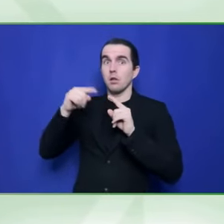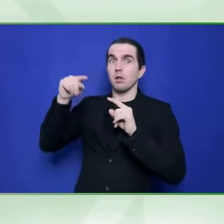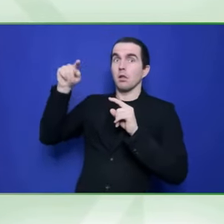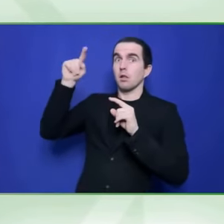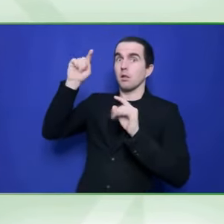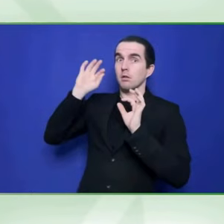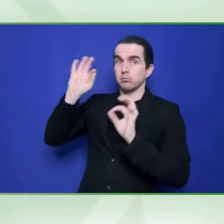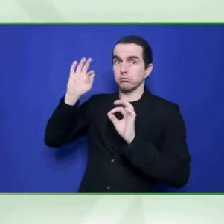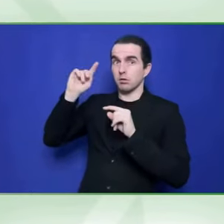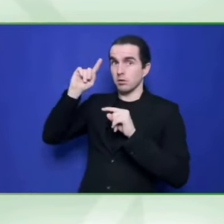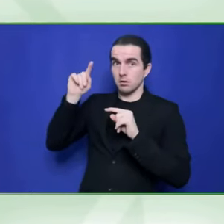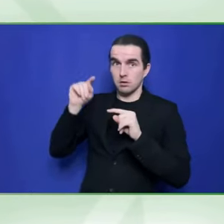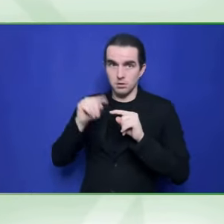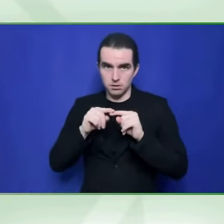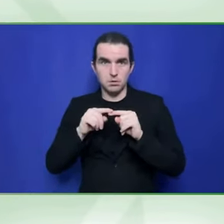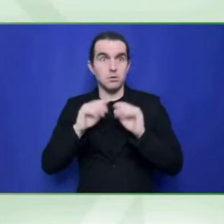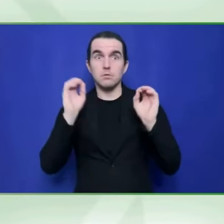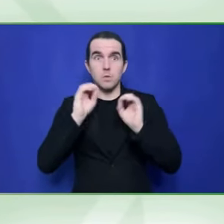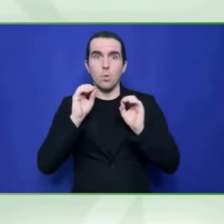Thank you.